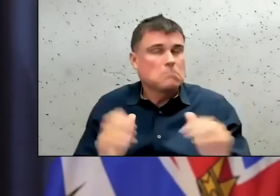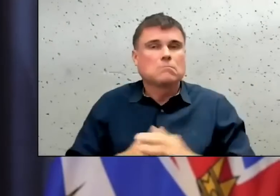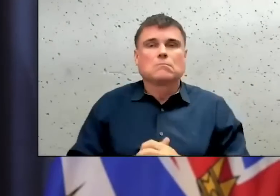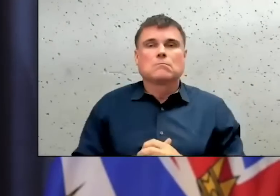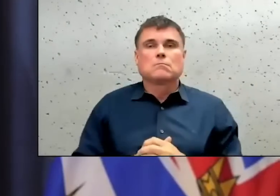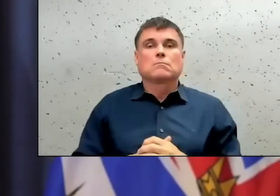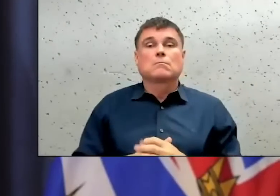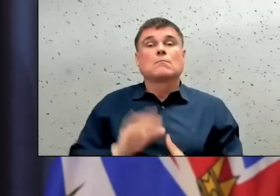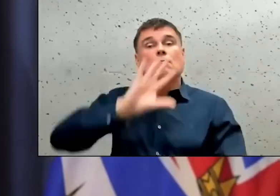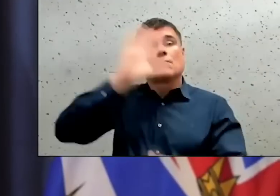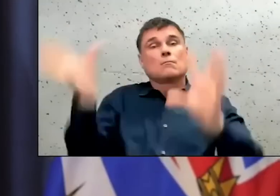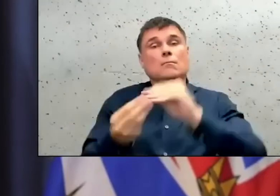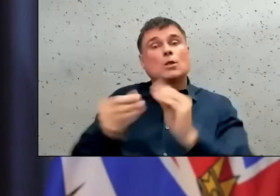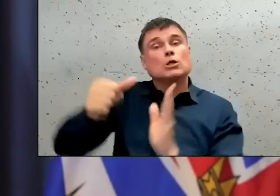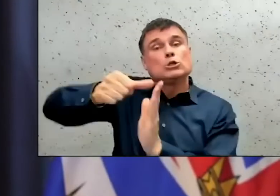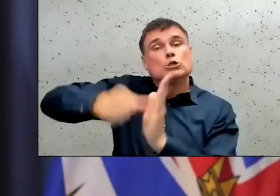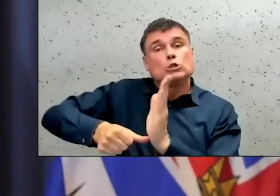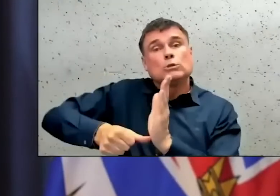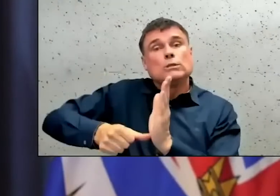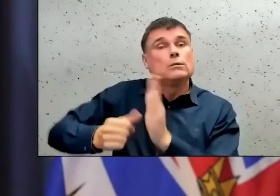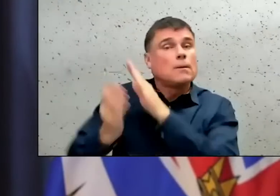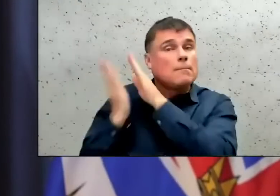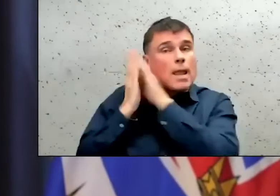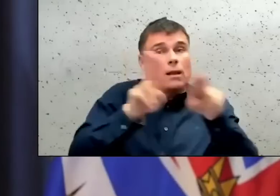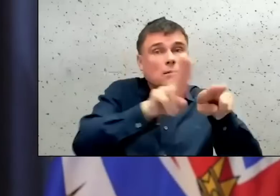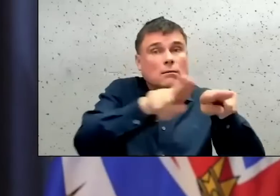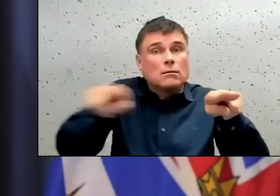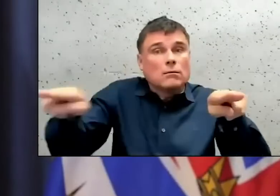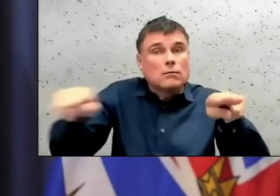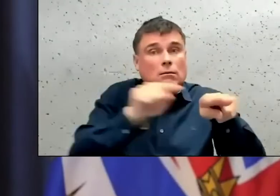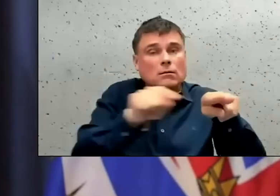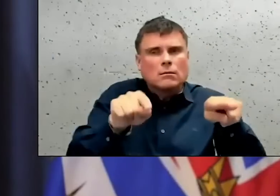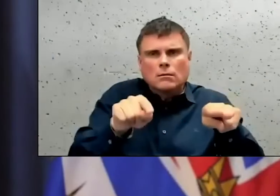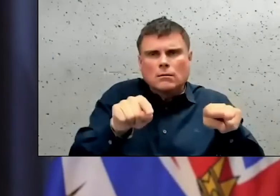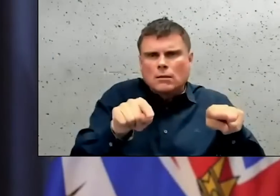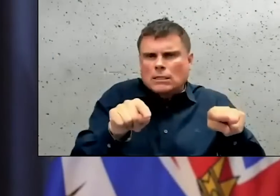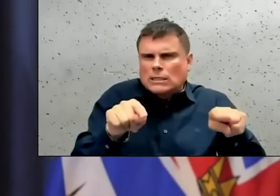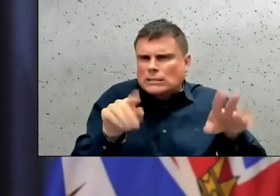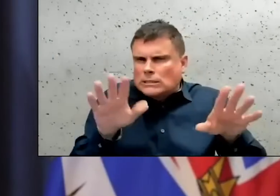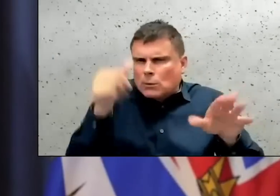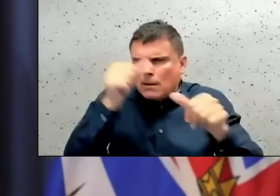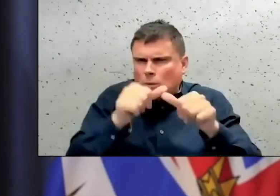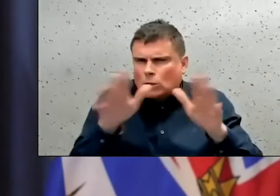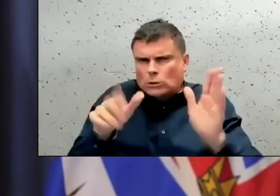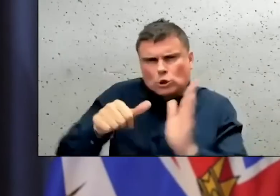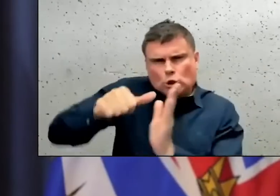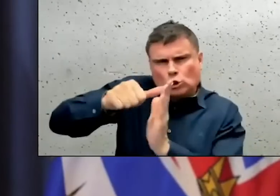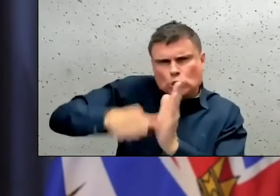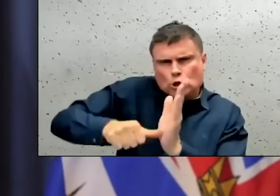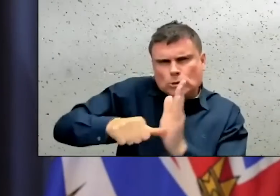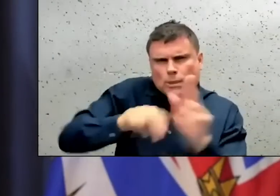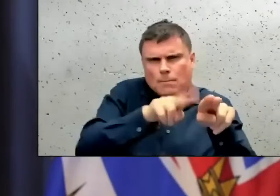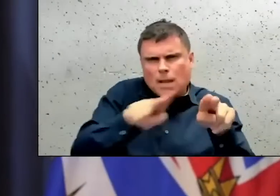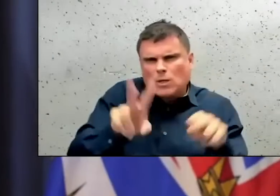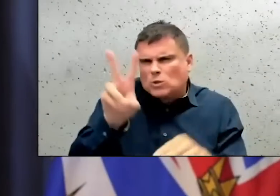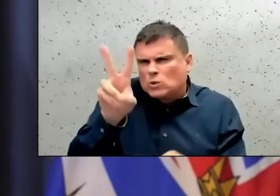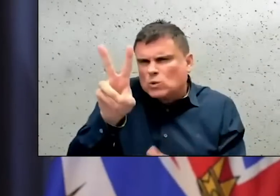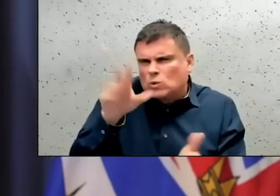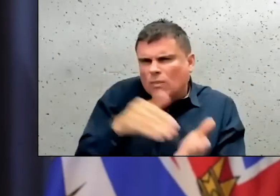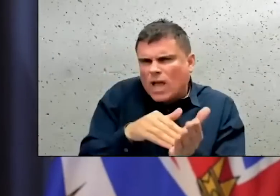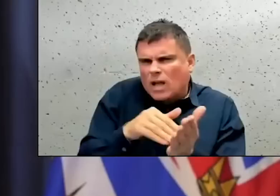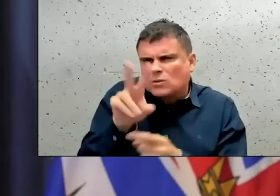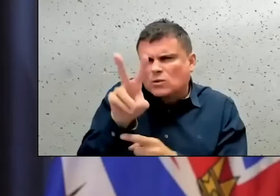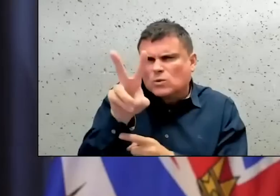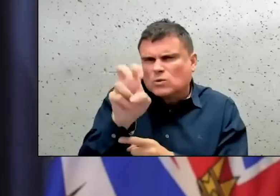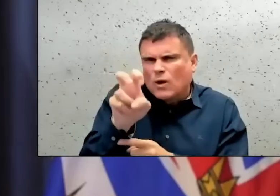surge bed occupancy, as you recall, the total surge beds is 2,353. Our vacant surge beds